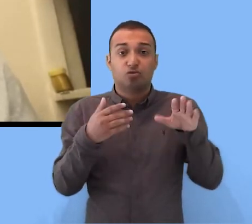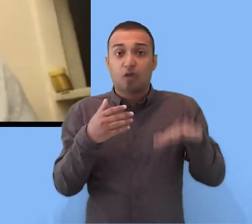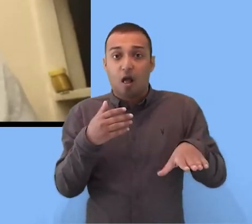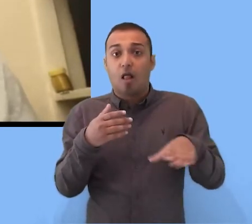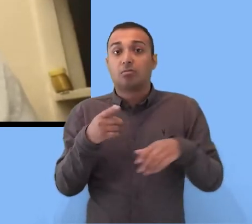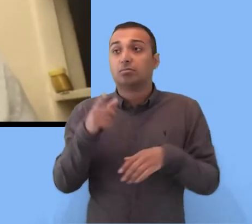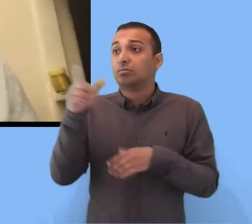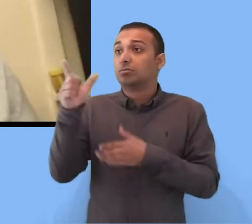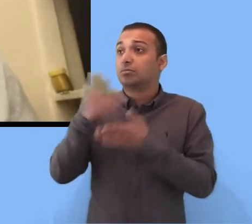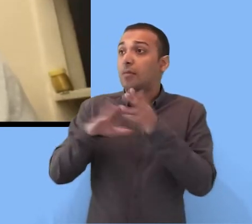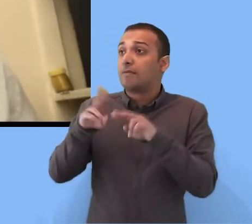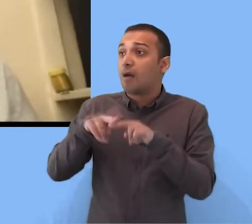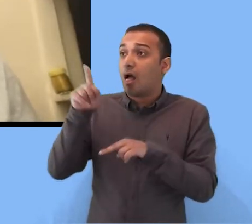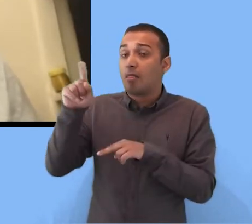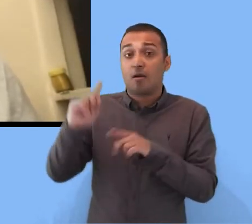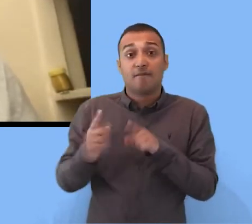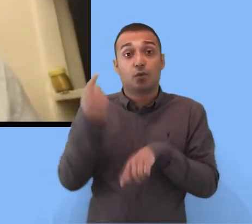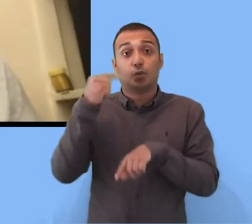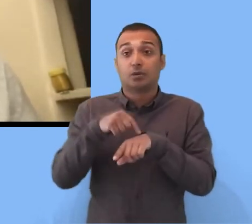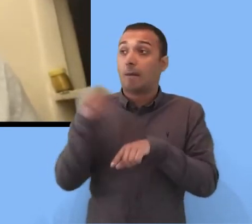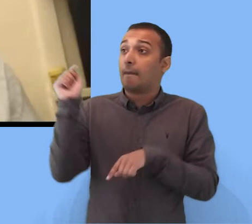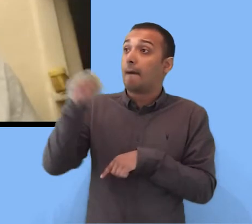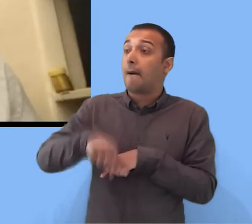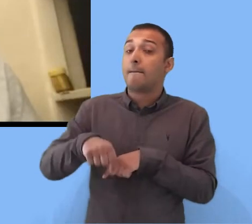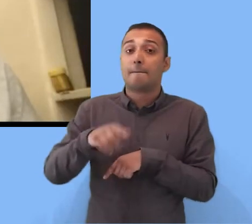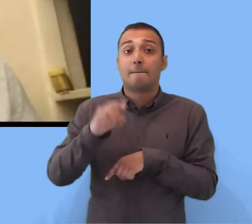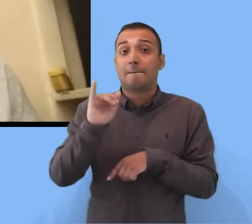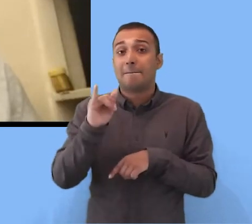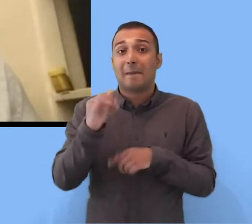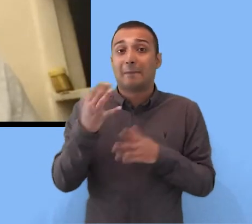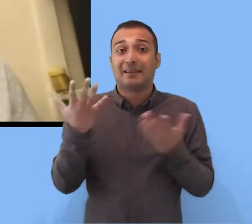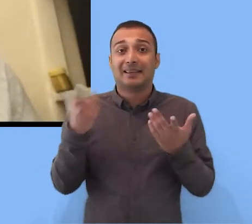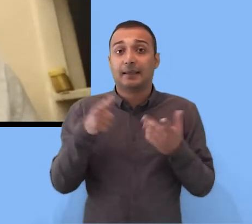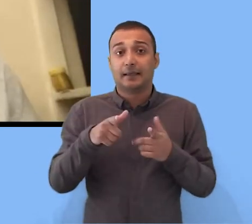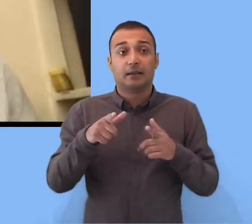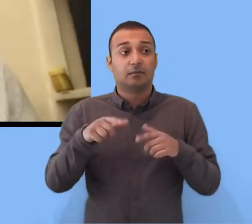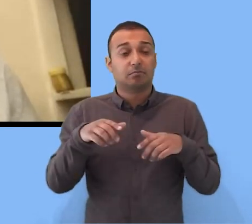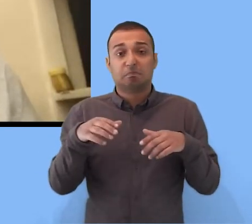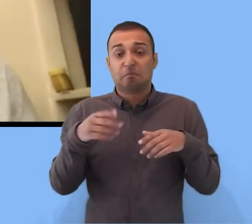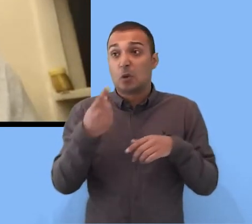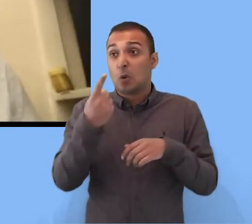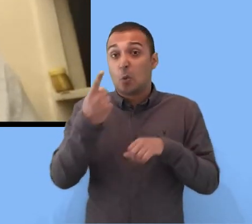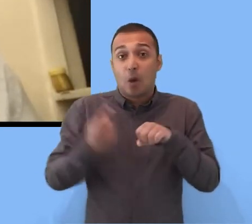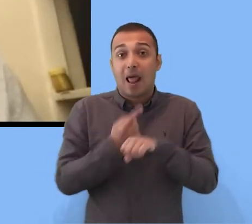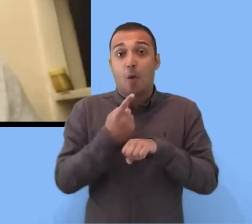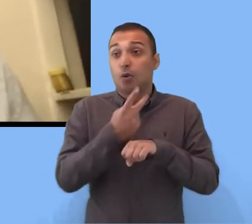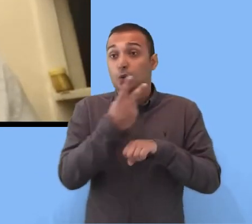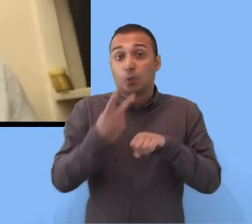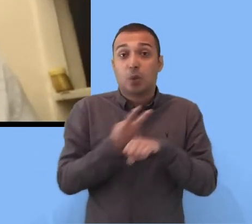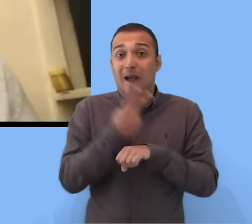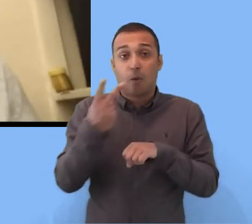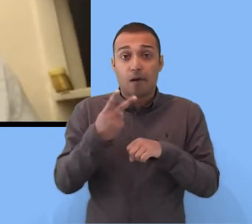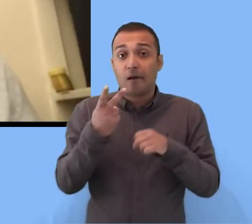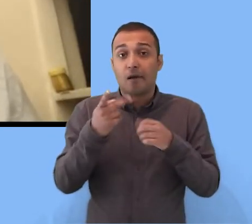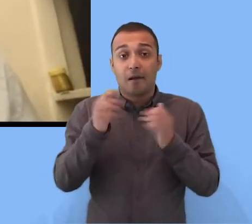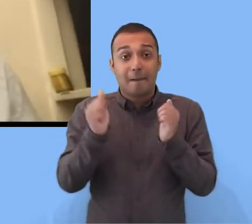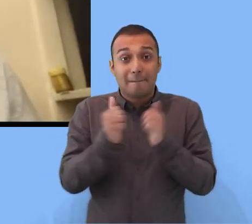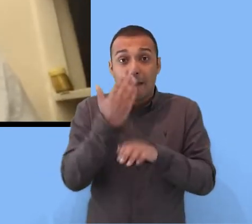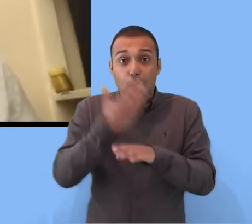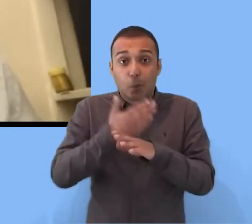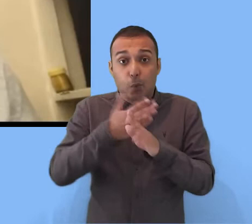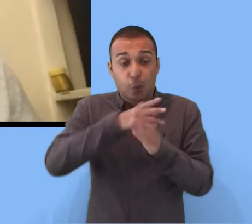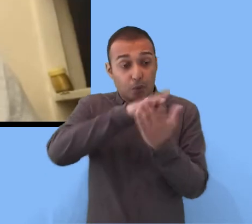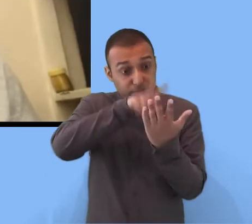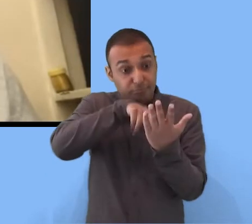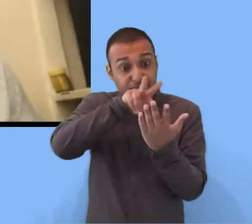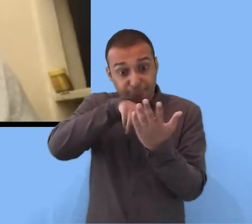for 1 to 2 hours to fill out some paperwork, sign up fully. And the child